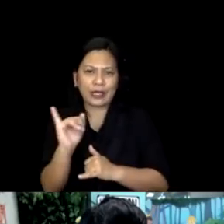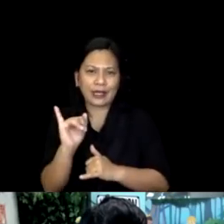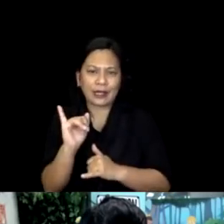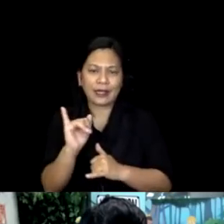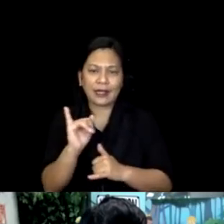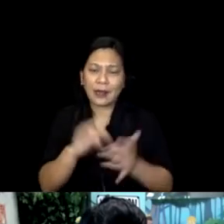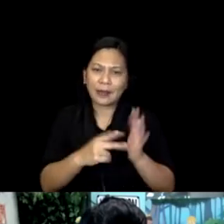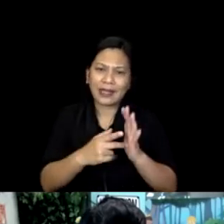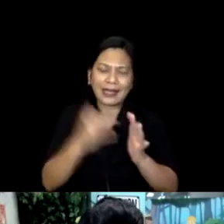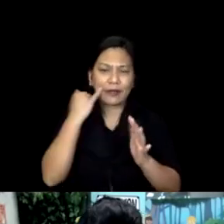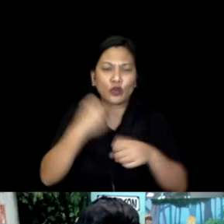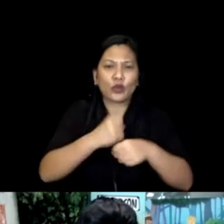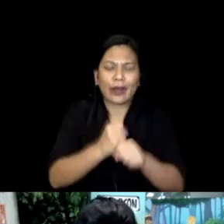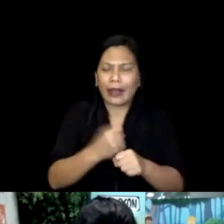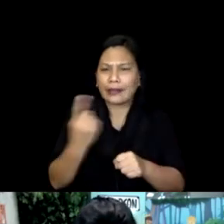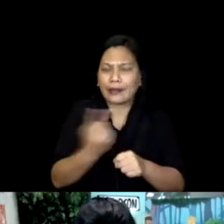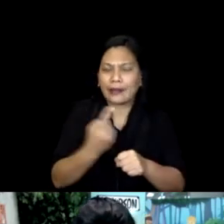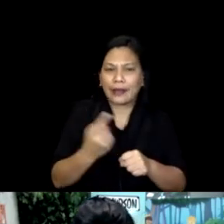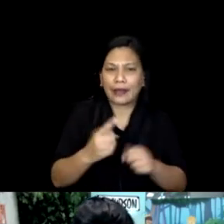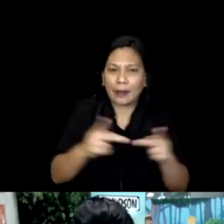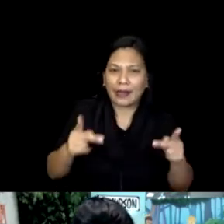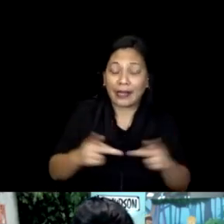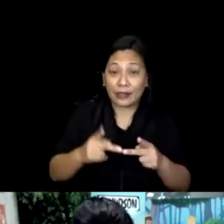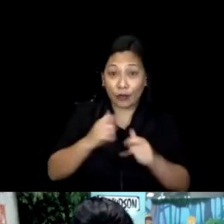do you try to stick to reality?